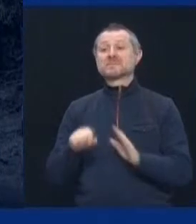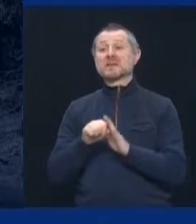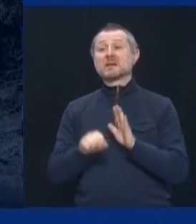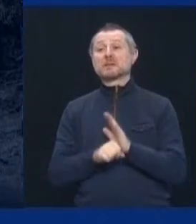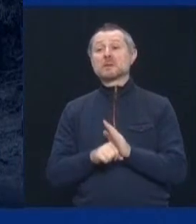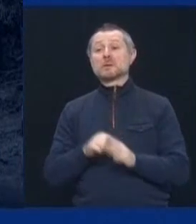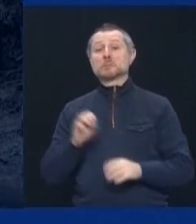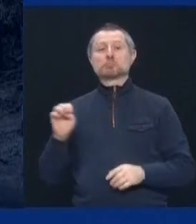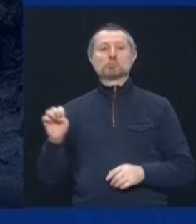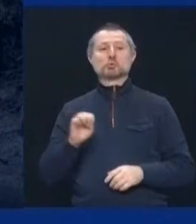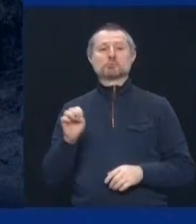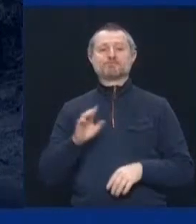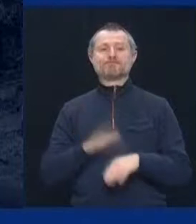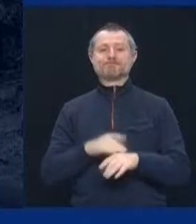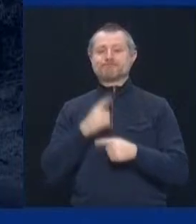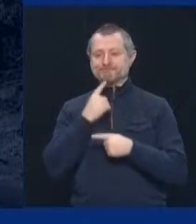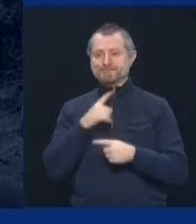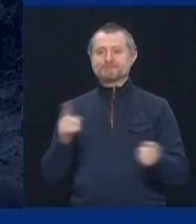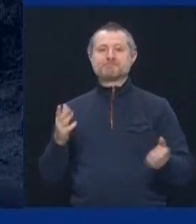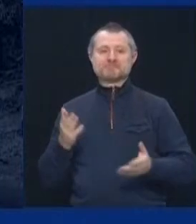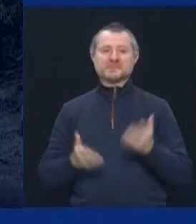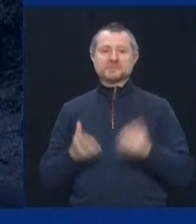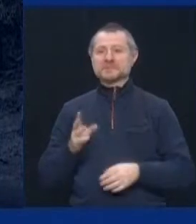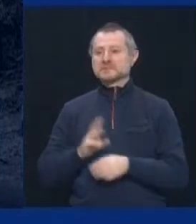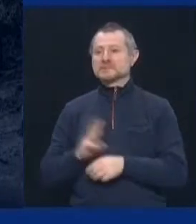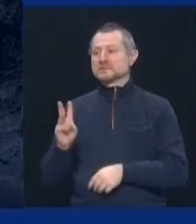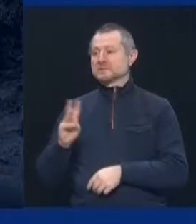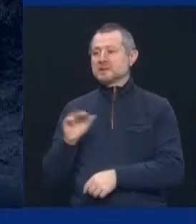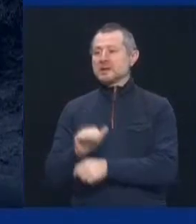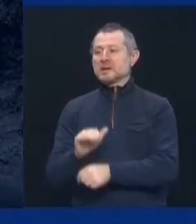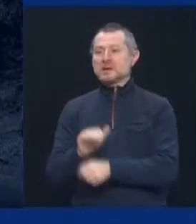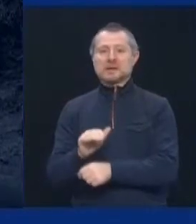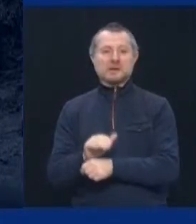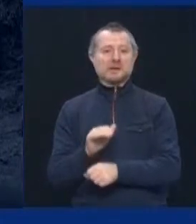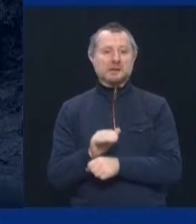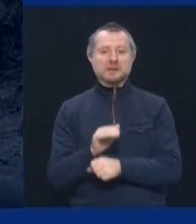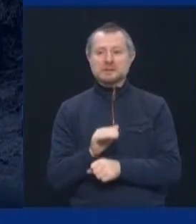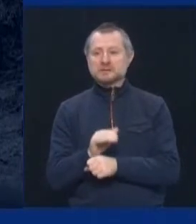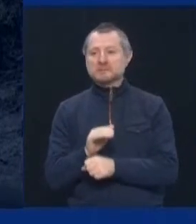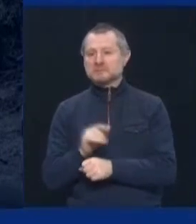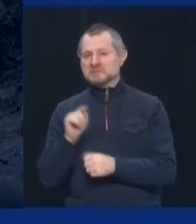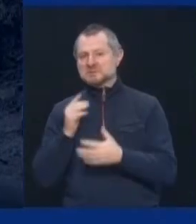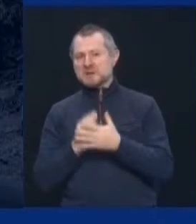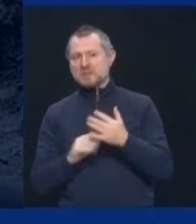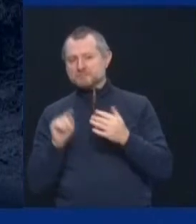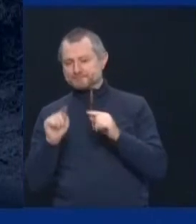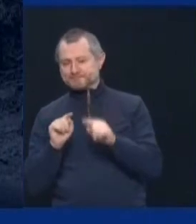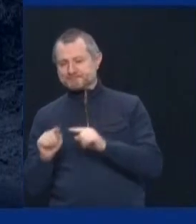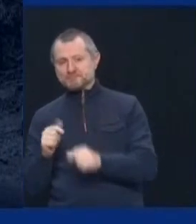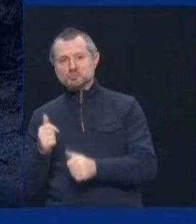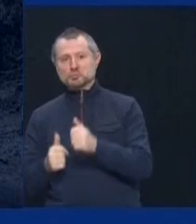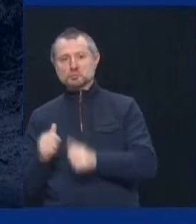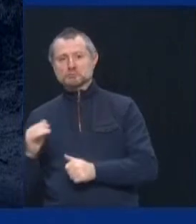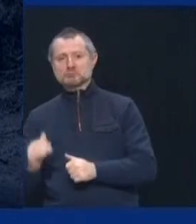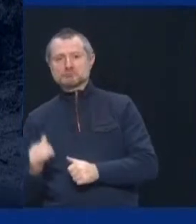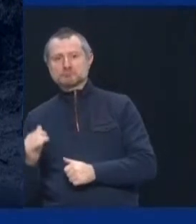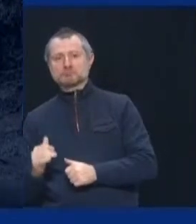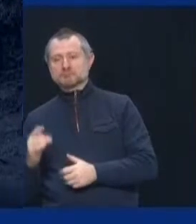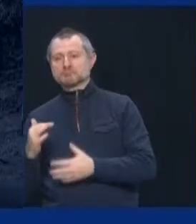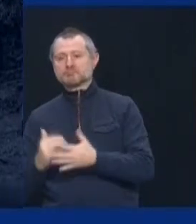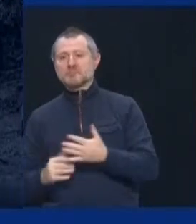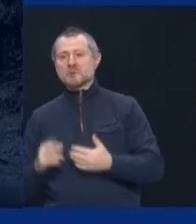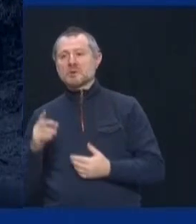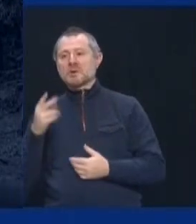may declare at 6 p.m. in those counties in the Hudson